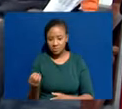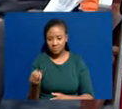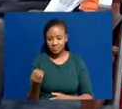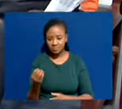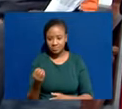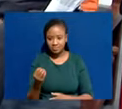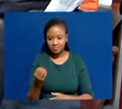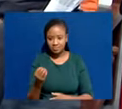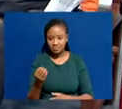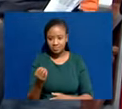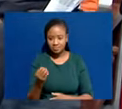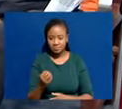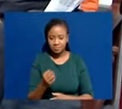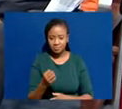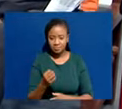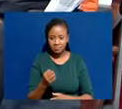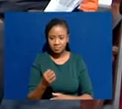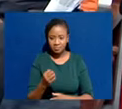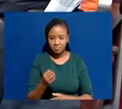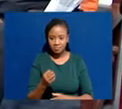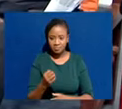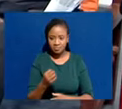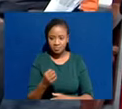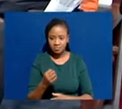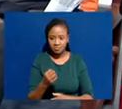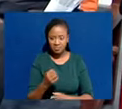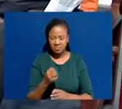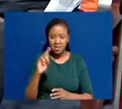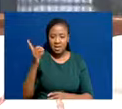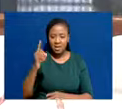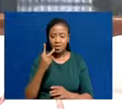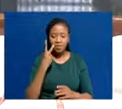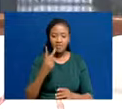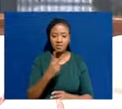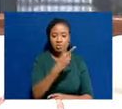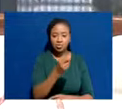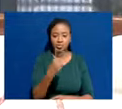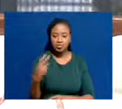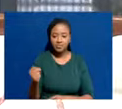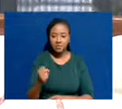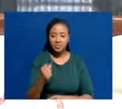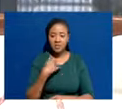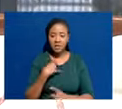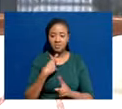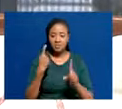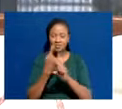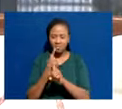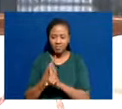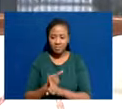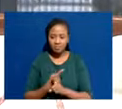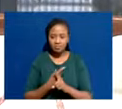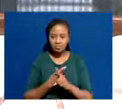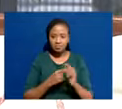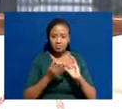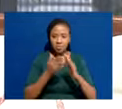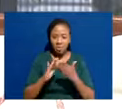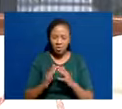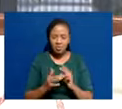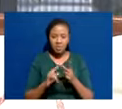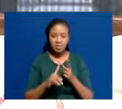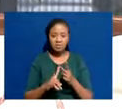Vision 2050 will have a mix of, corporate, civil servants, the guys